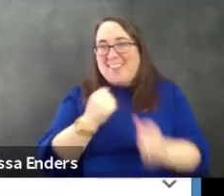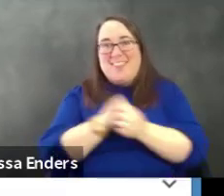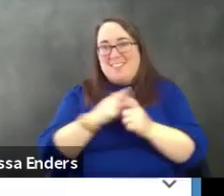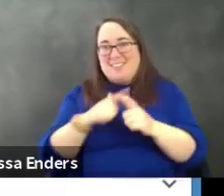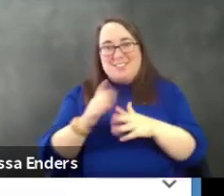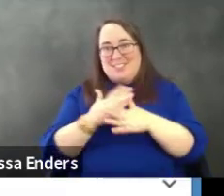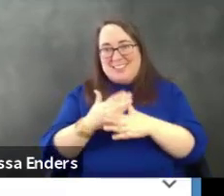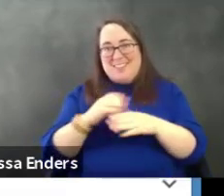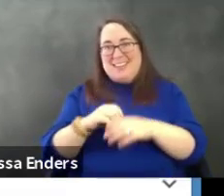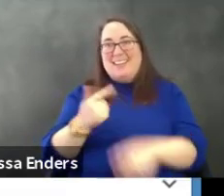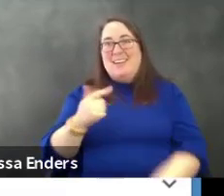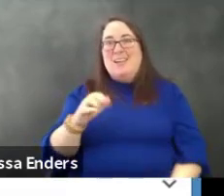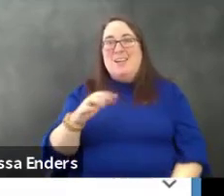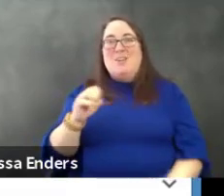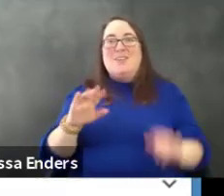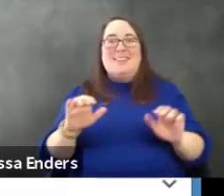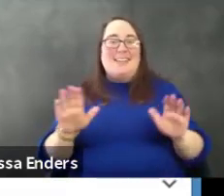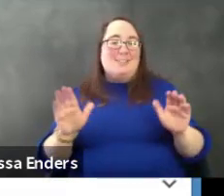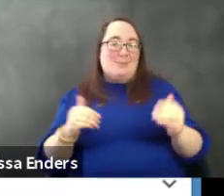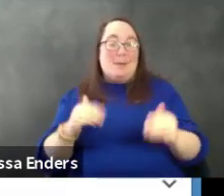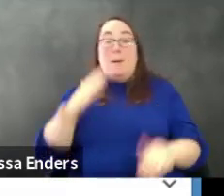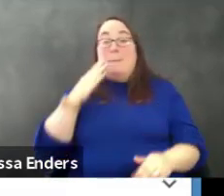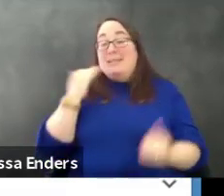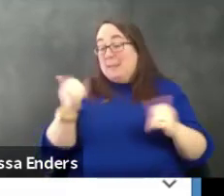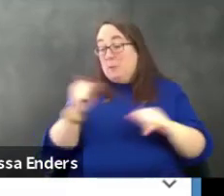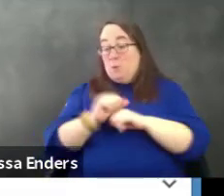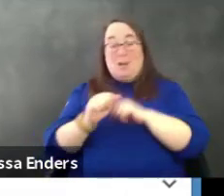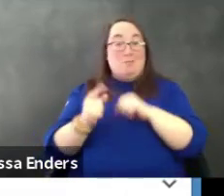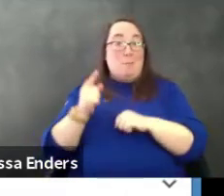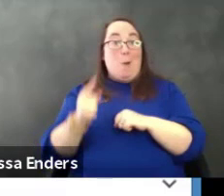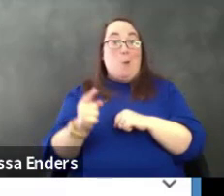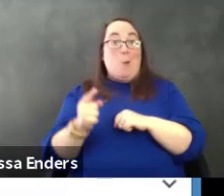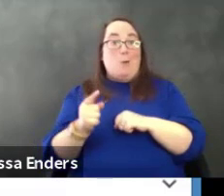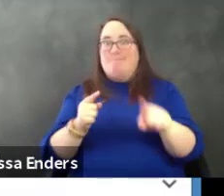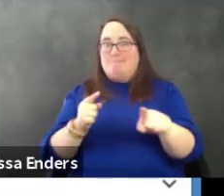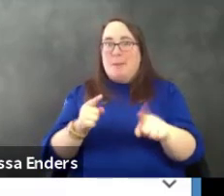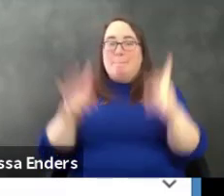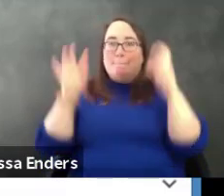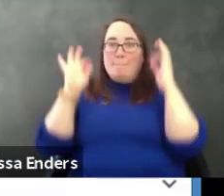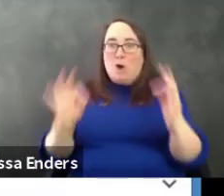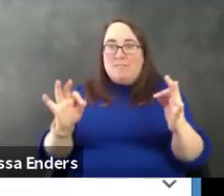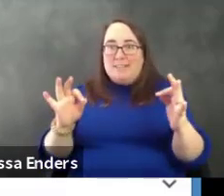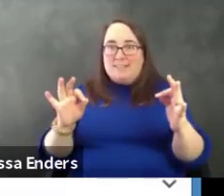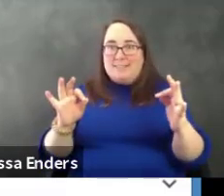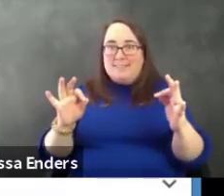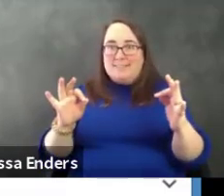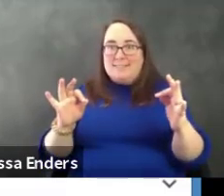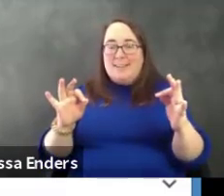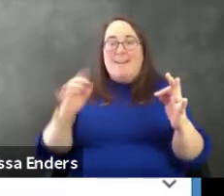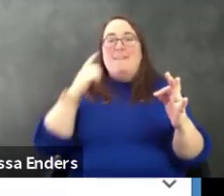in Google Classroom. And right now, since we are working remotely, this right here is perfect for pushing